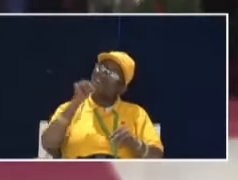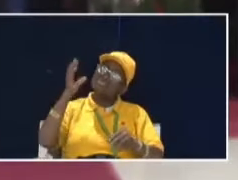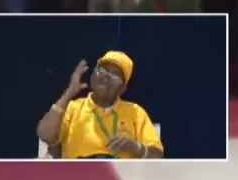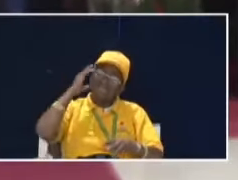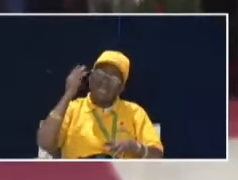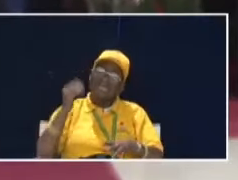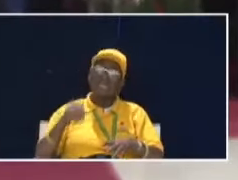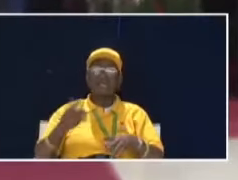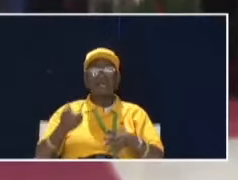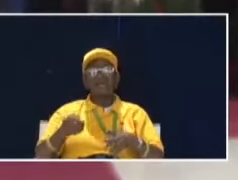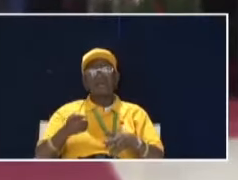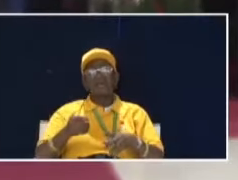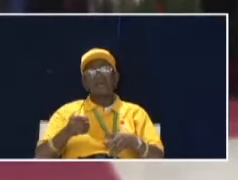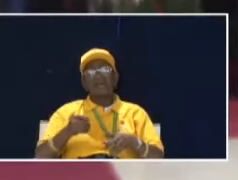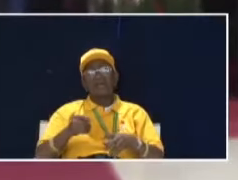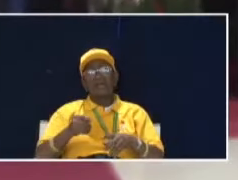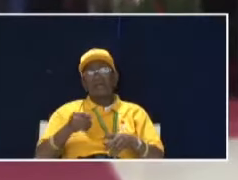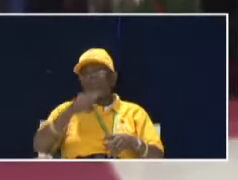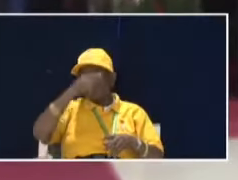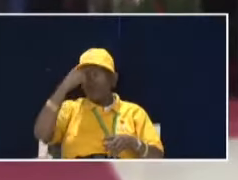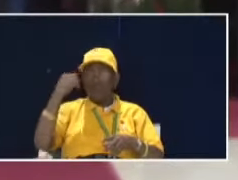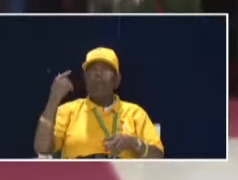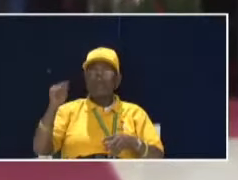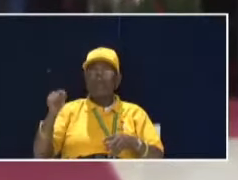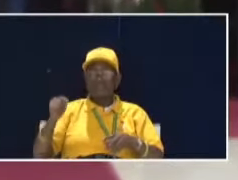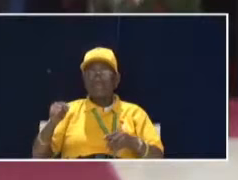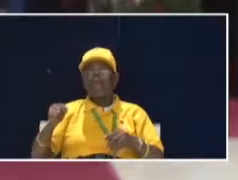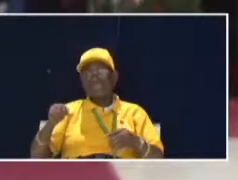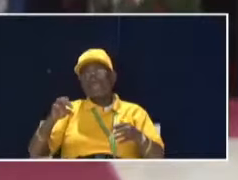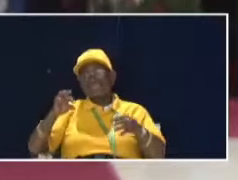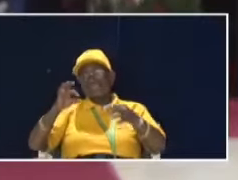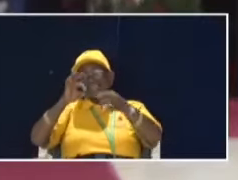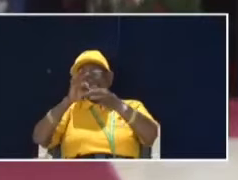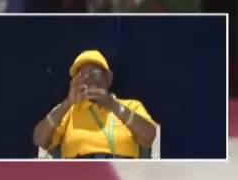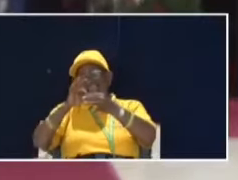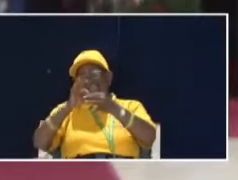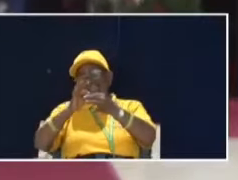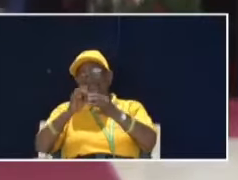because the link between Eli and God had been broken.